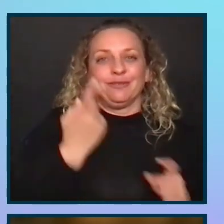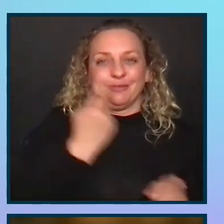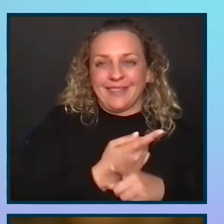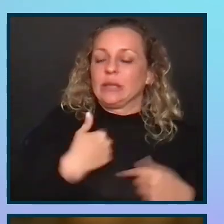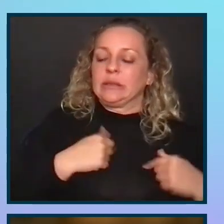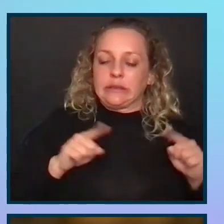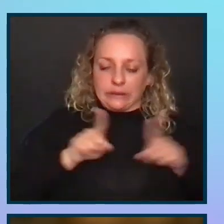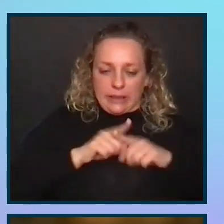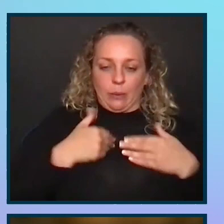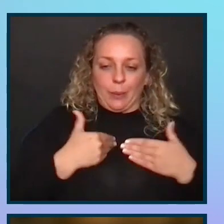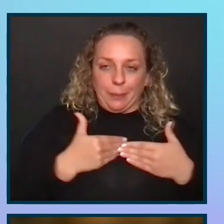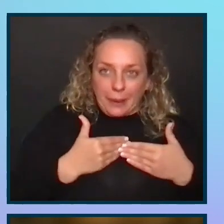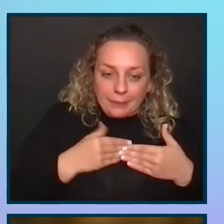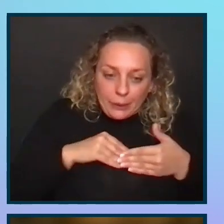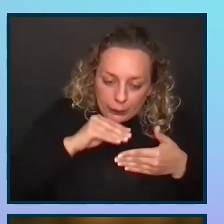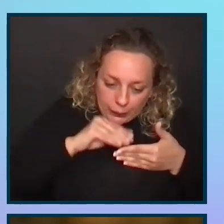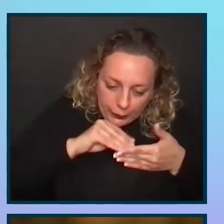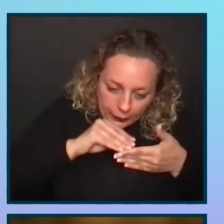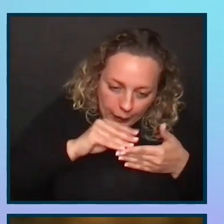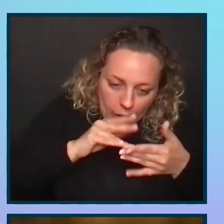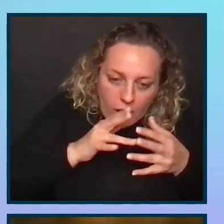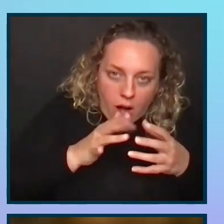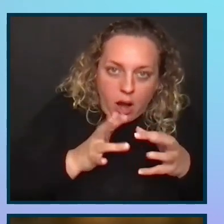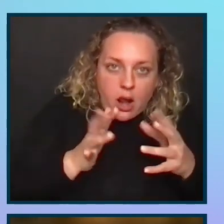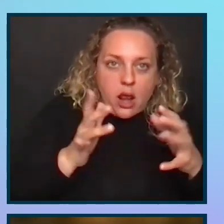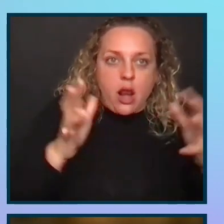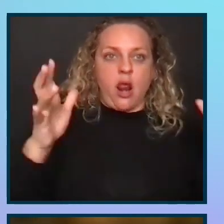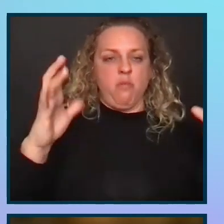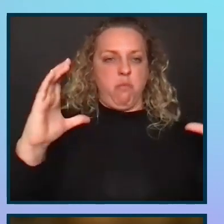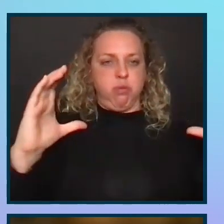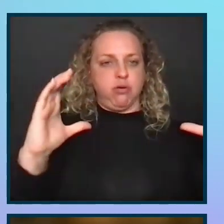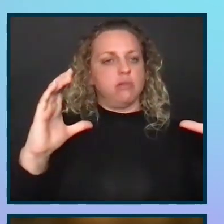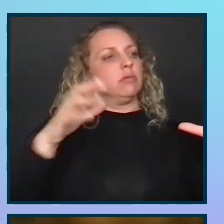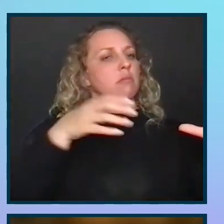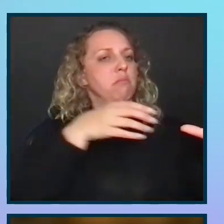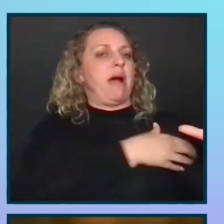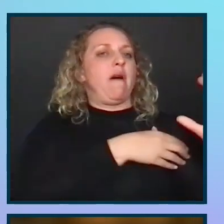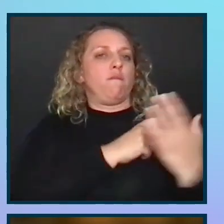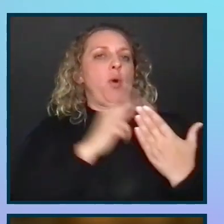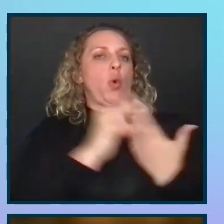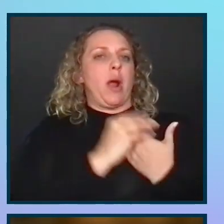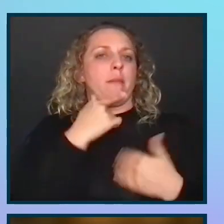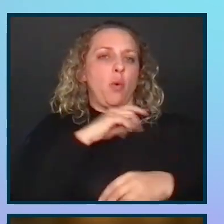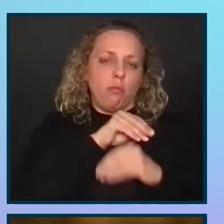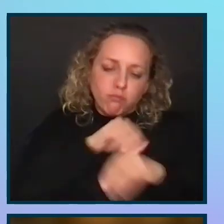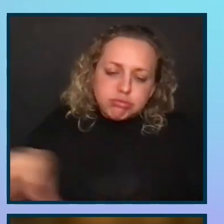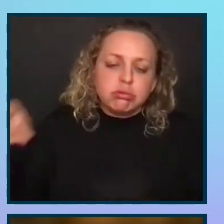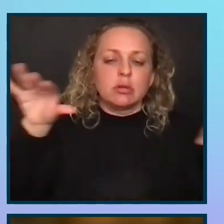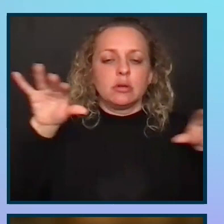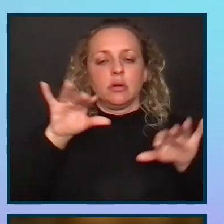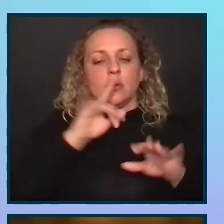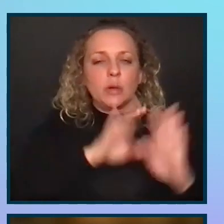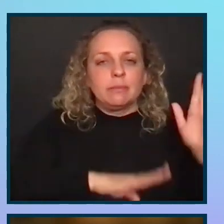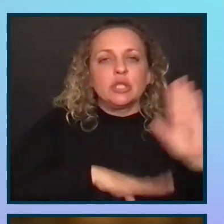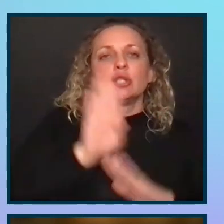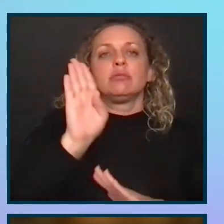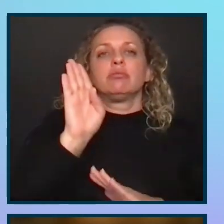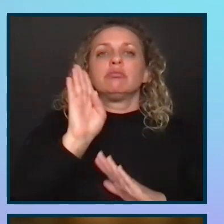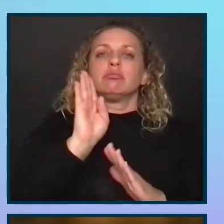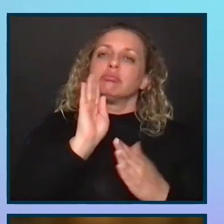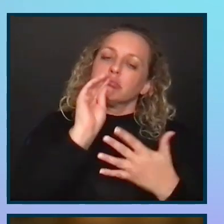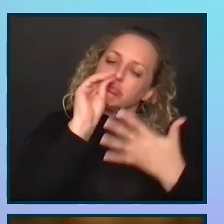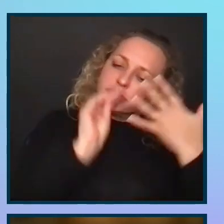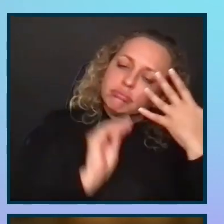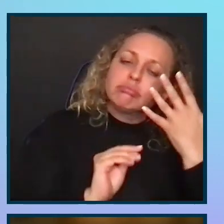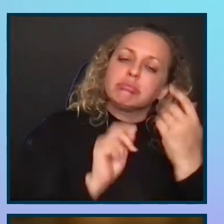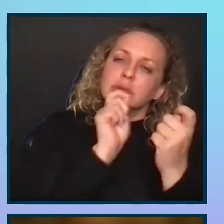optimized program. We're going to have a program that we can recreate in different organizations, a really mature and developed program. And